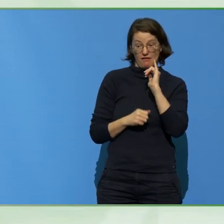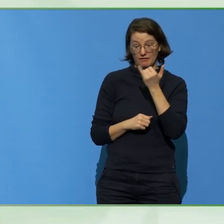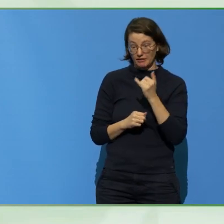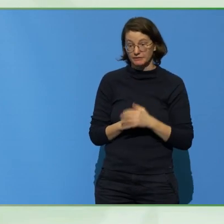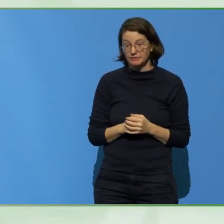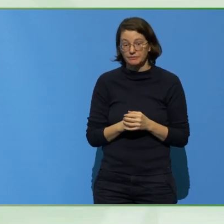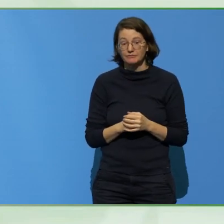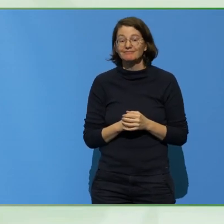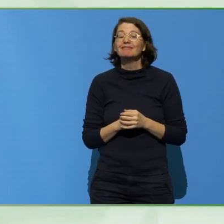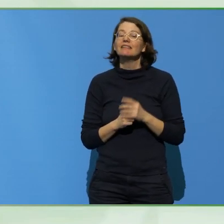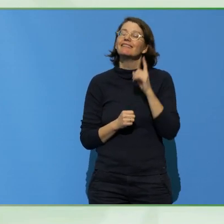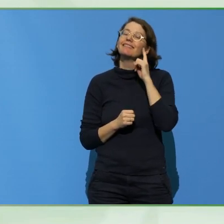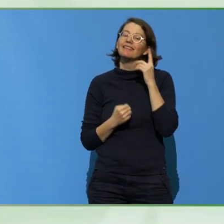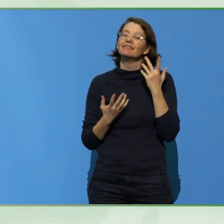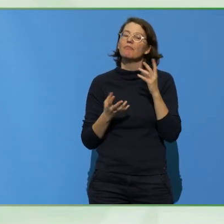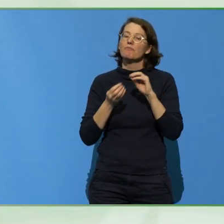seen.